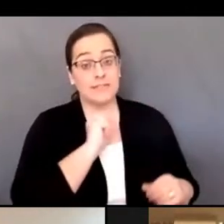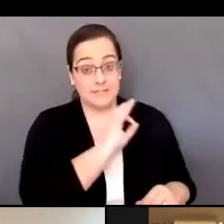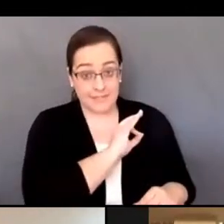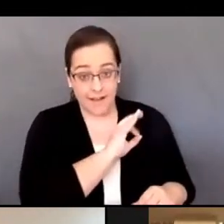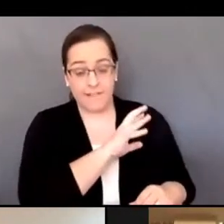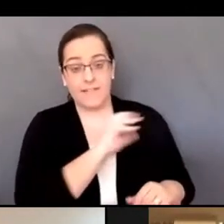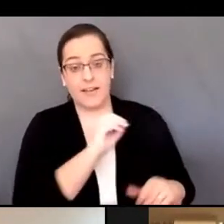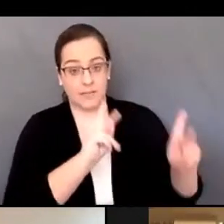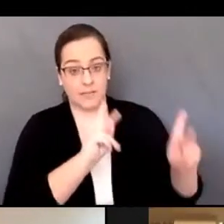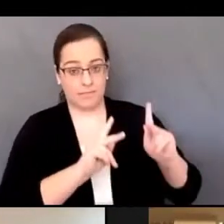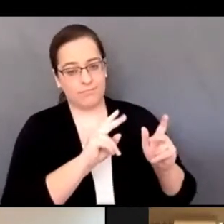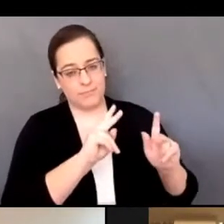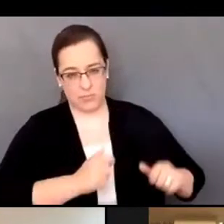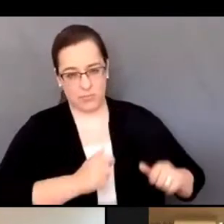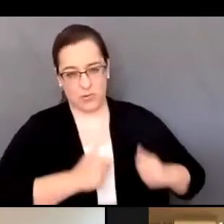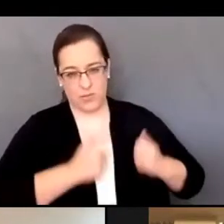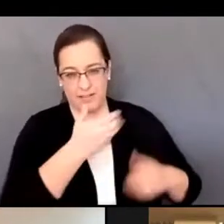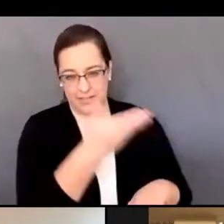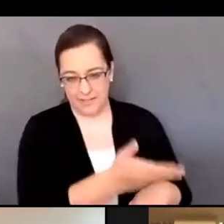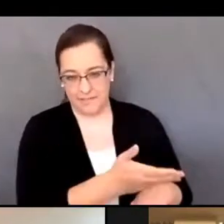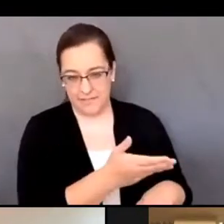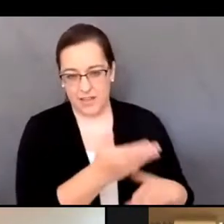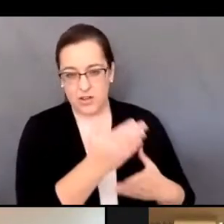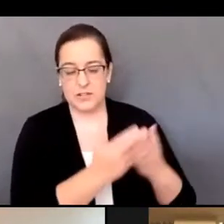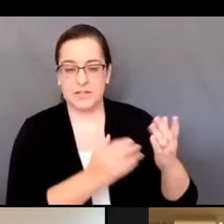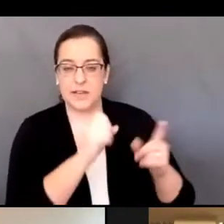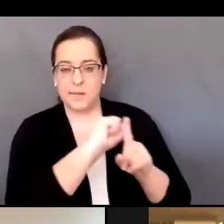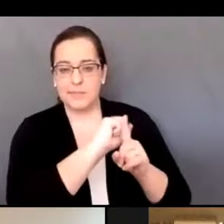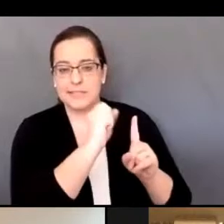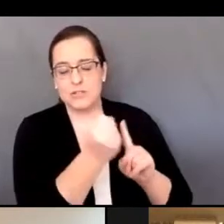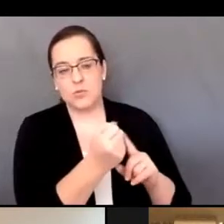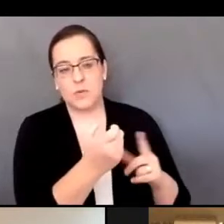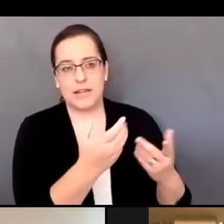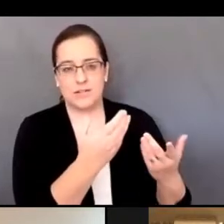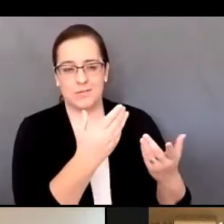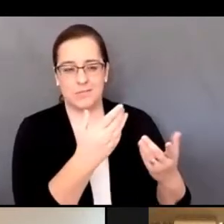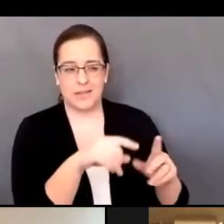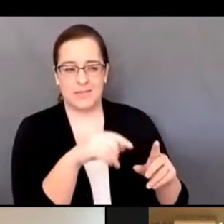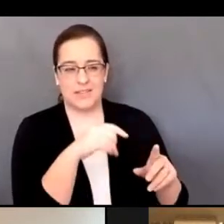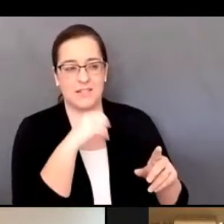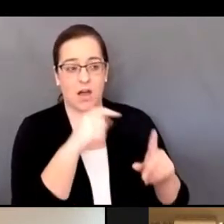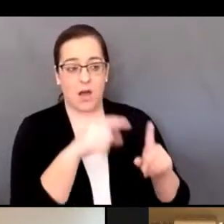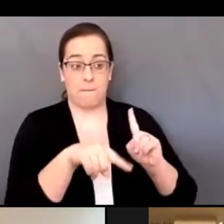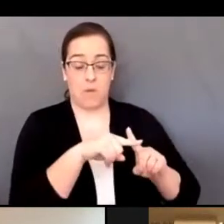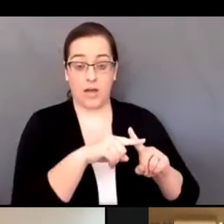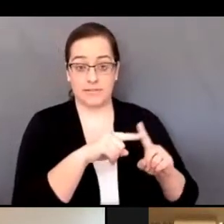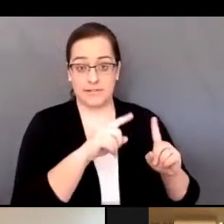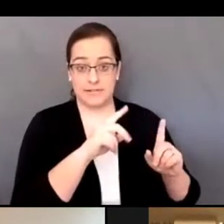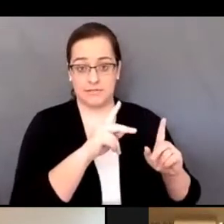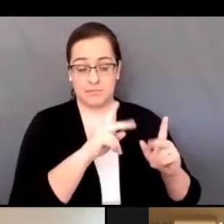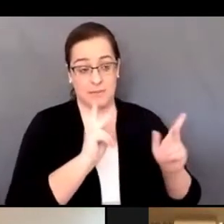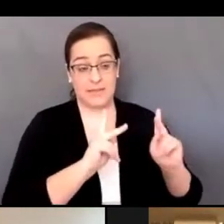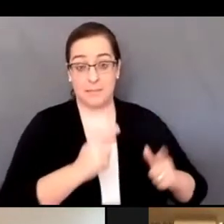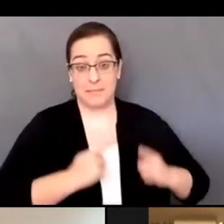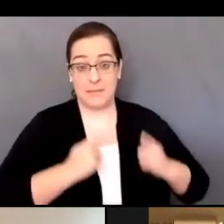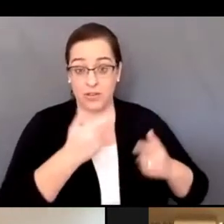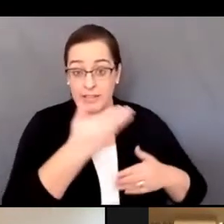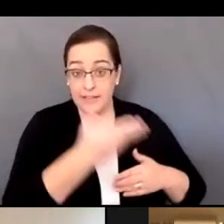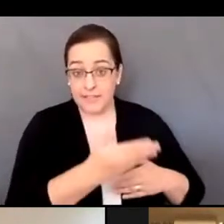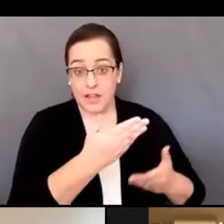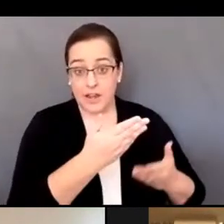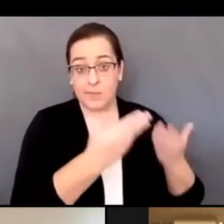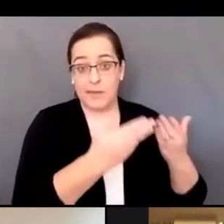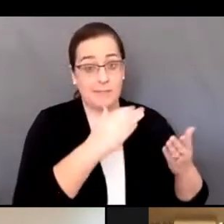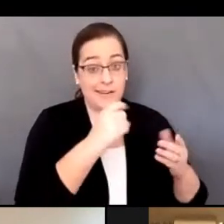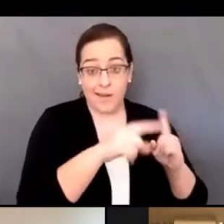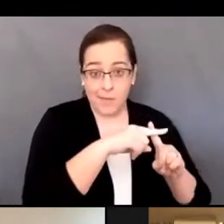may be situations where there are not necessarily positive residents, but positive staff, or vice versa.